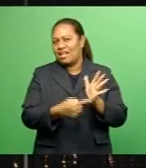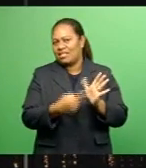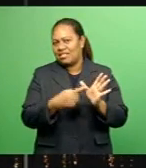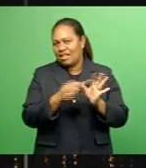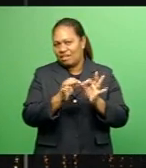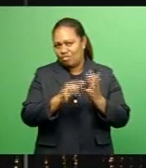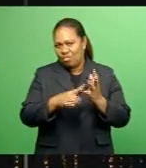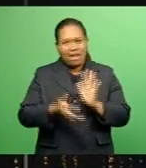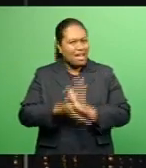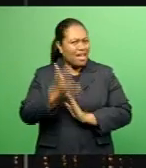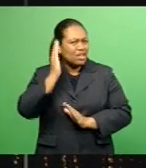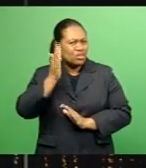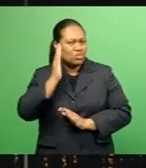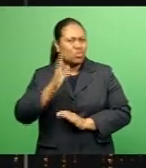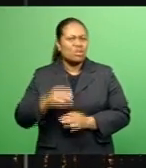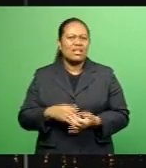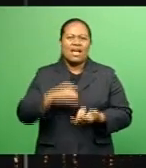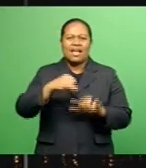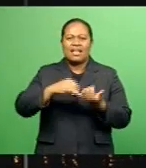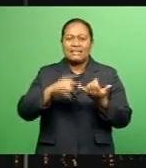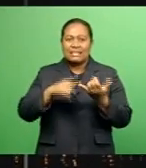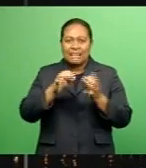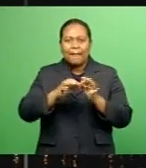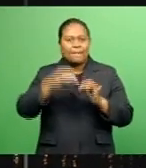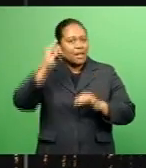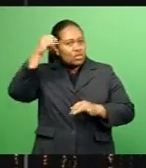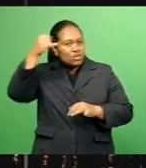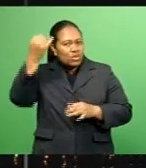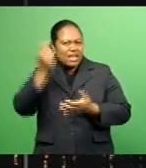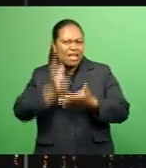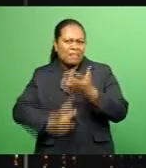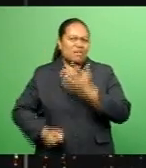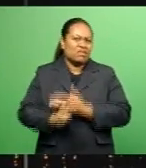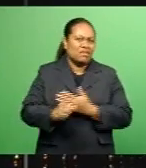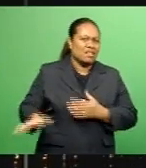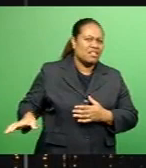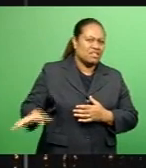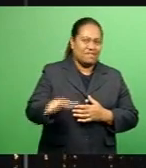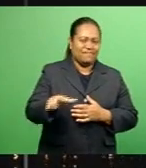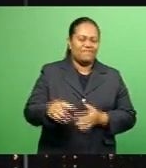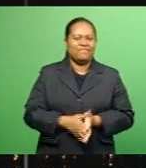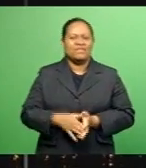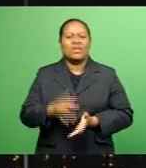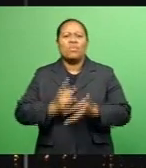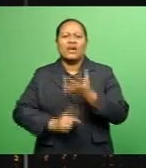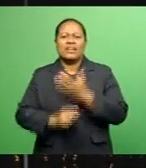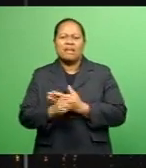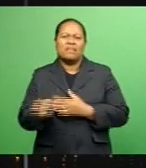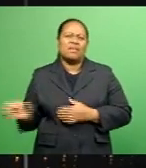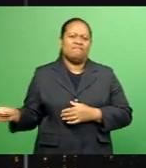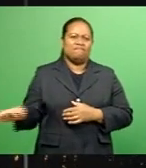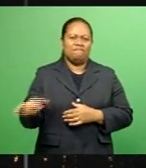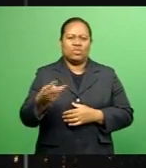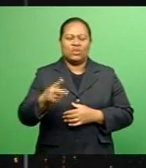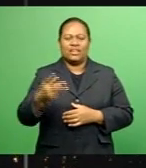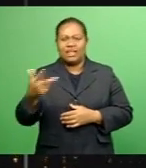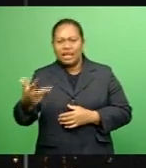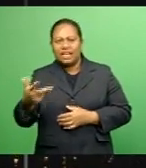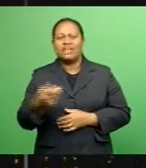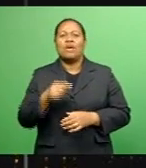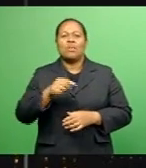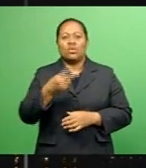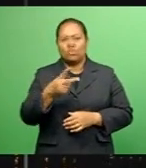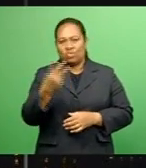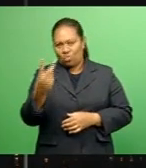the sub-junior discus record during the Lotoka Zone. Kepa threw a distance of 28.21